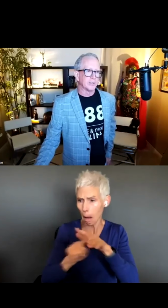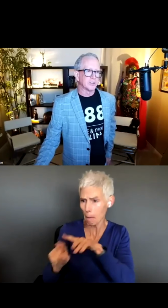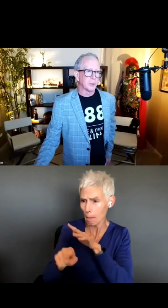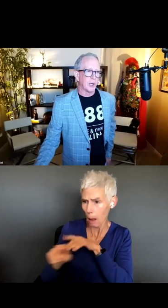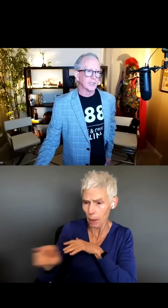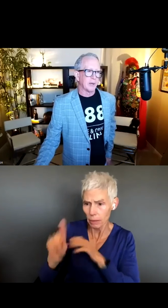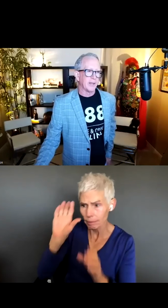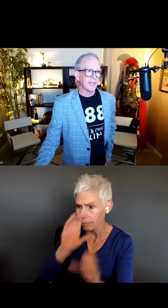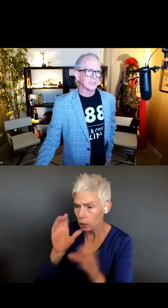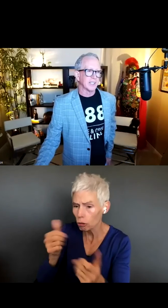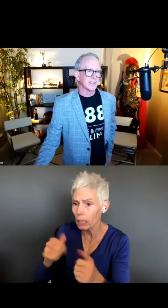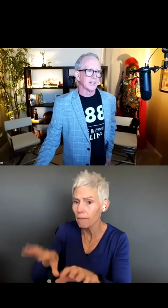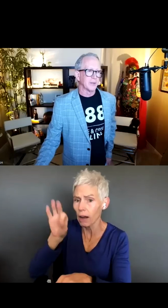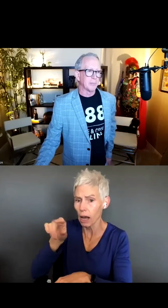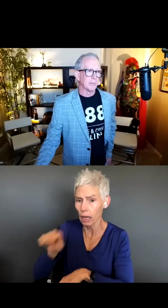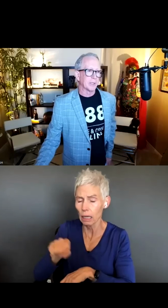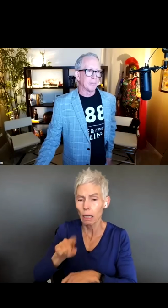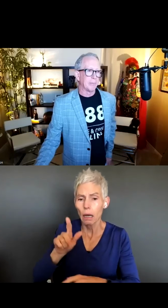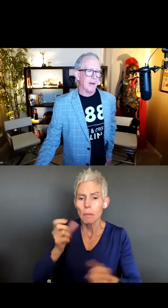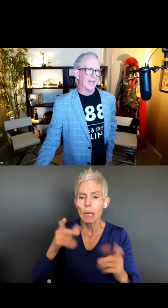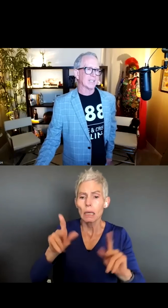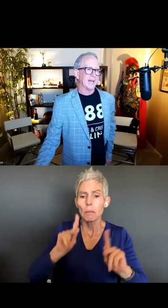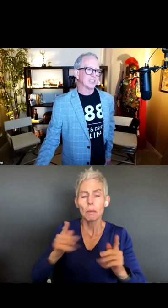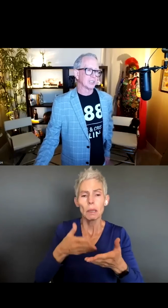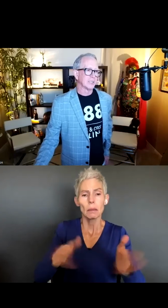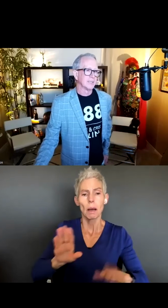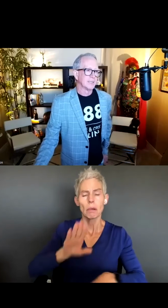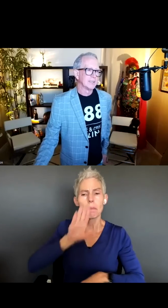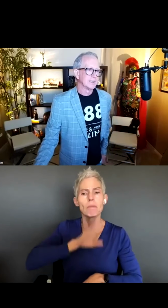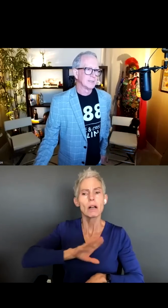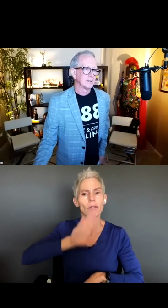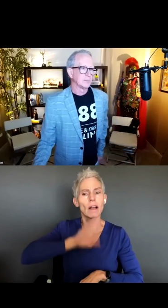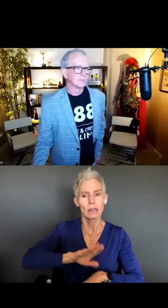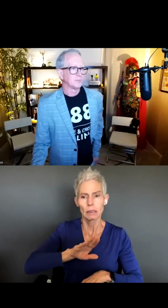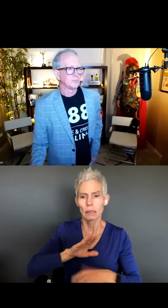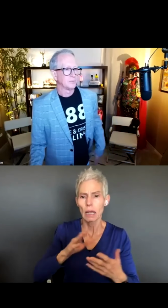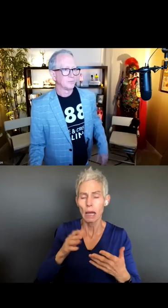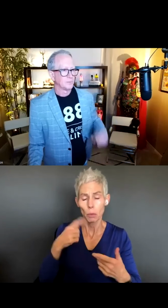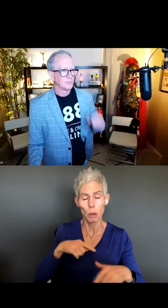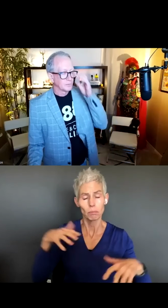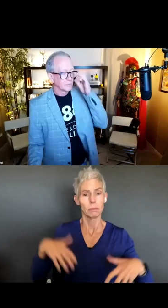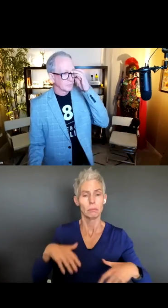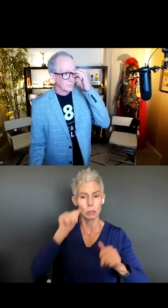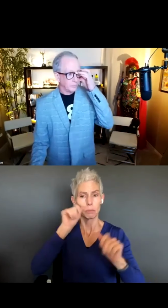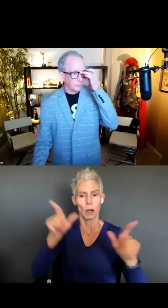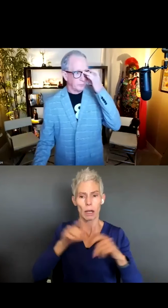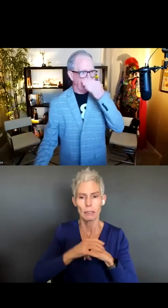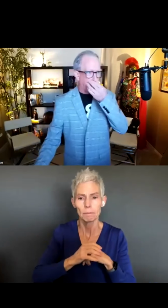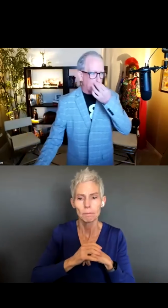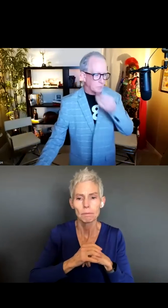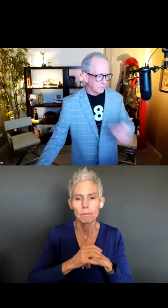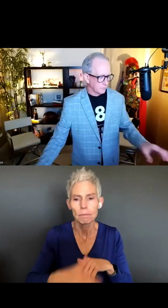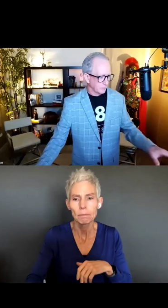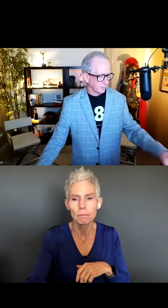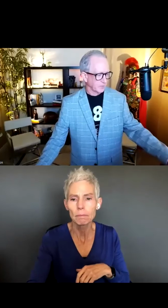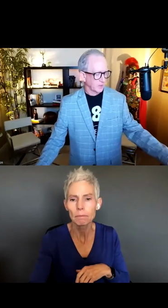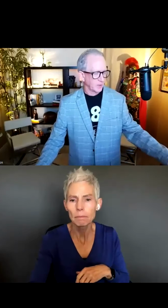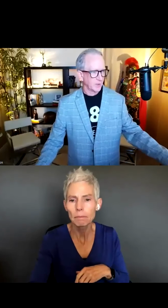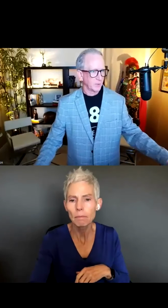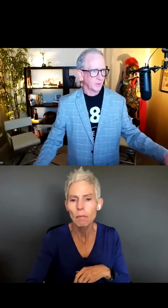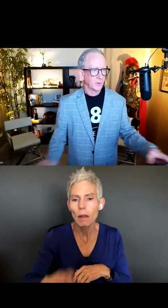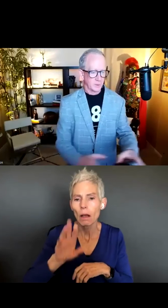little bit surprised by the extent of the public backlash. Yeah, David, I would agree